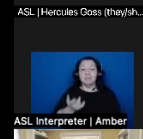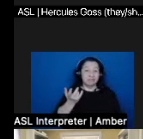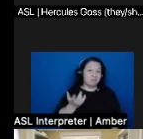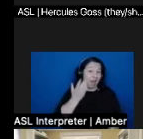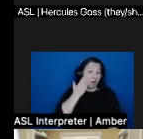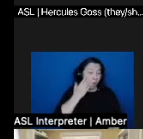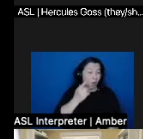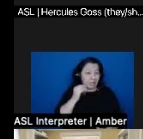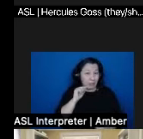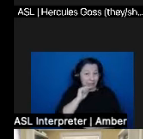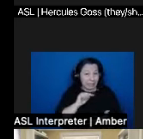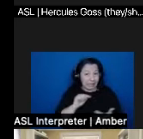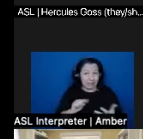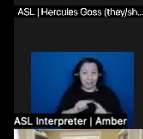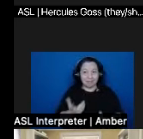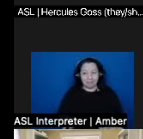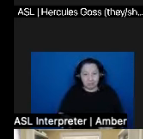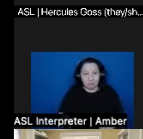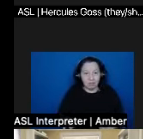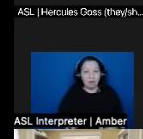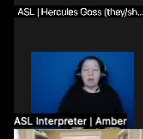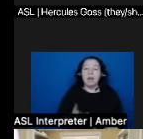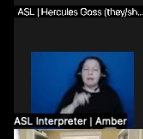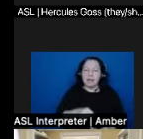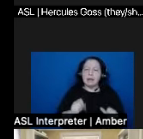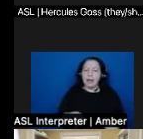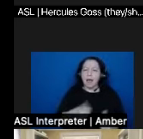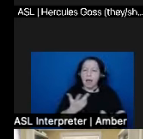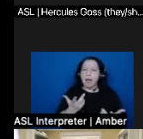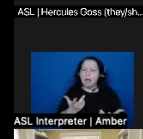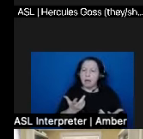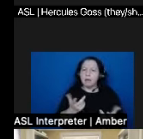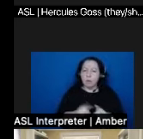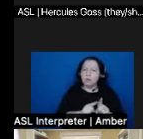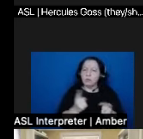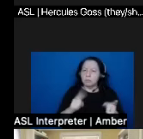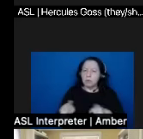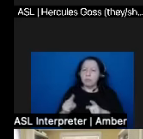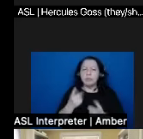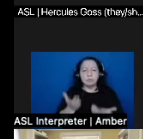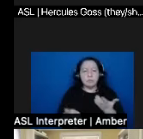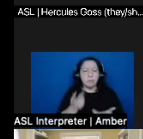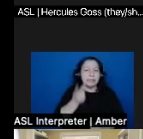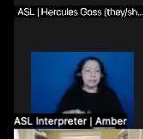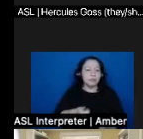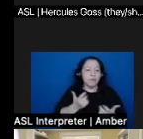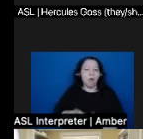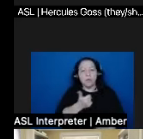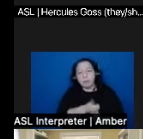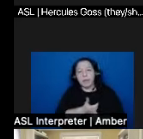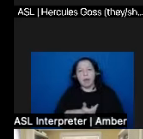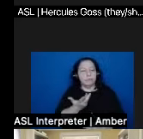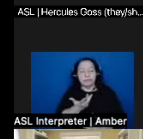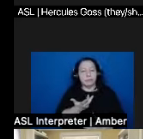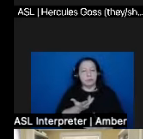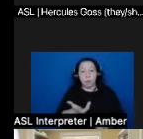can't, you know, so that can be where you might see, you know, survivors looking to you for even that additional support while they're